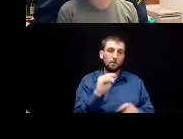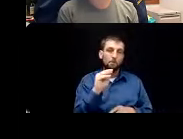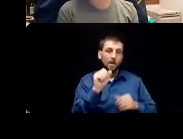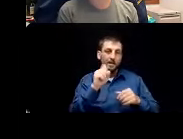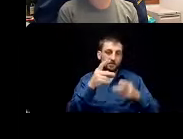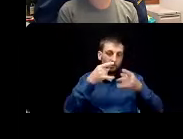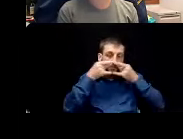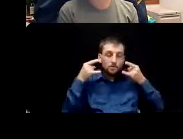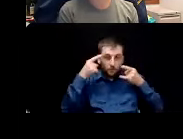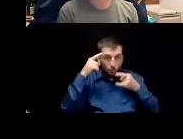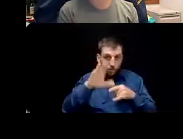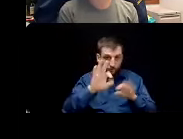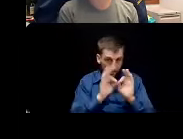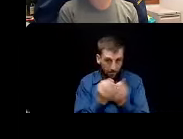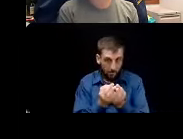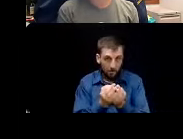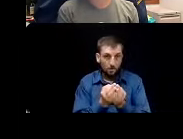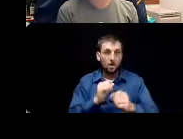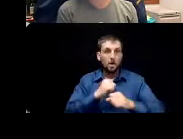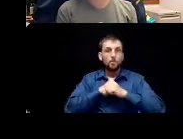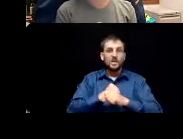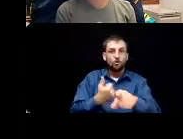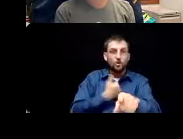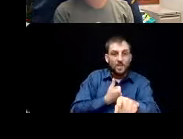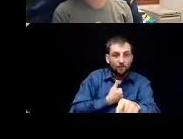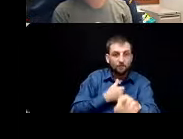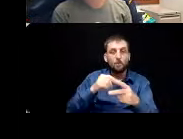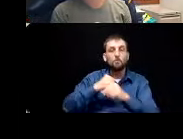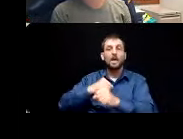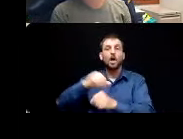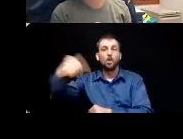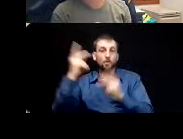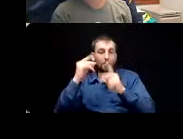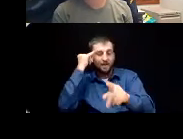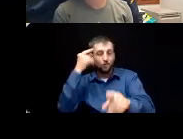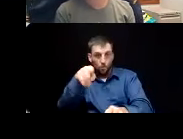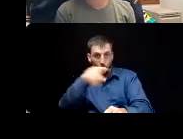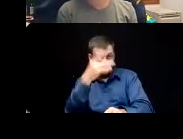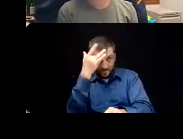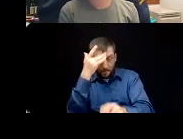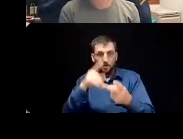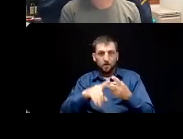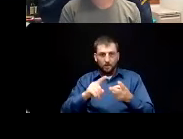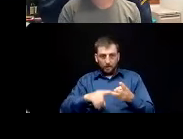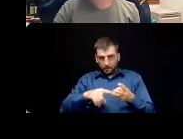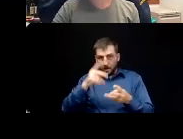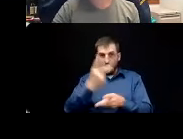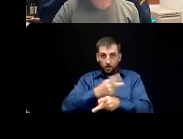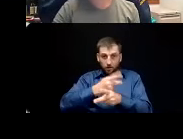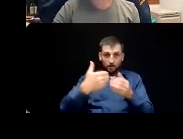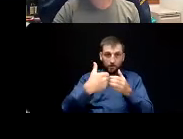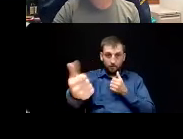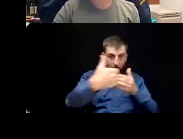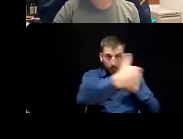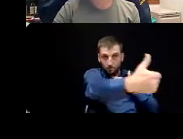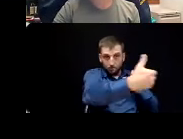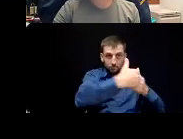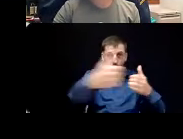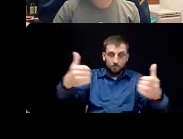guidelines, protect yourself and others if you're sick, maintain disinfectant and hand sanitizers, and practice good hygiene.